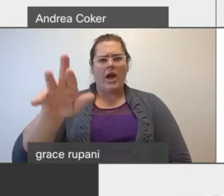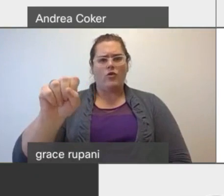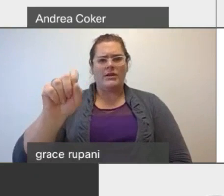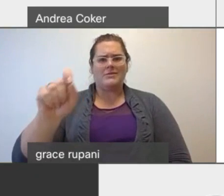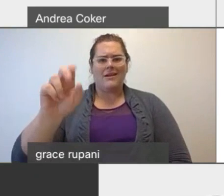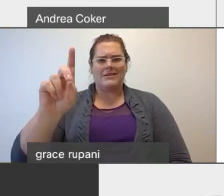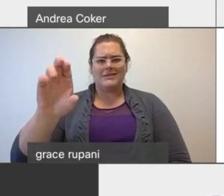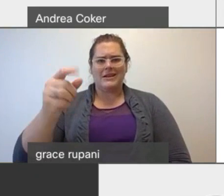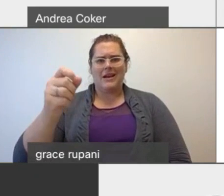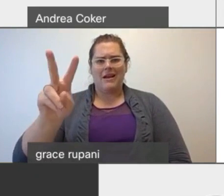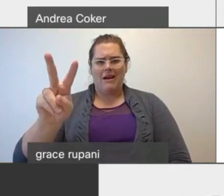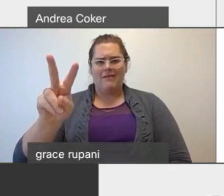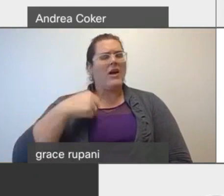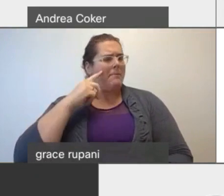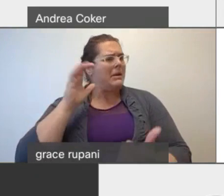But I'll look.